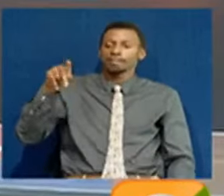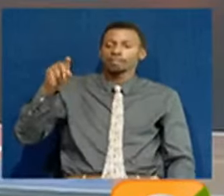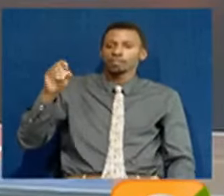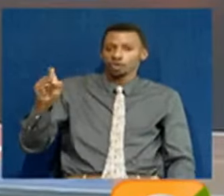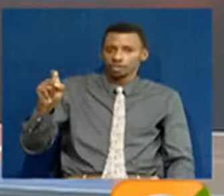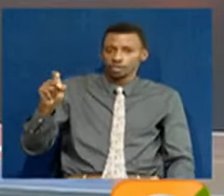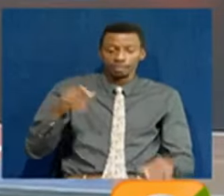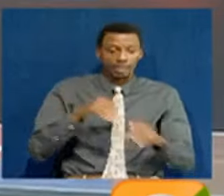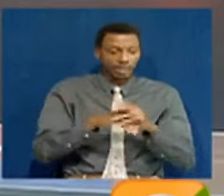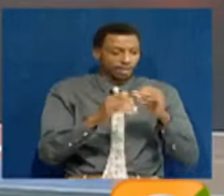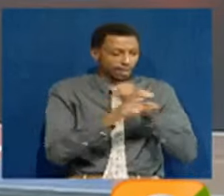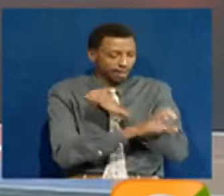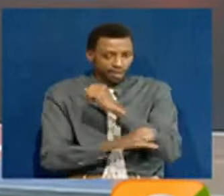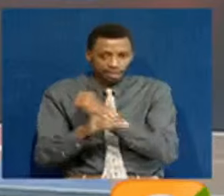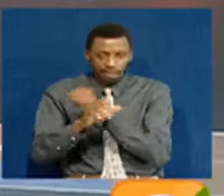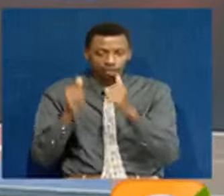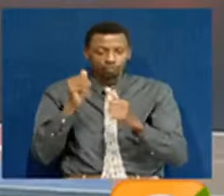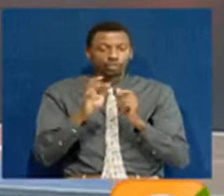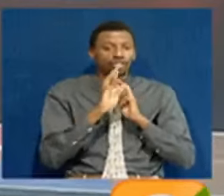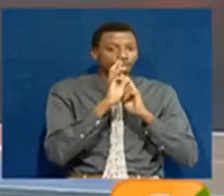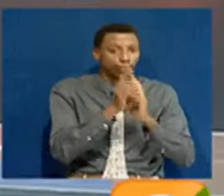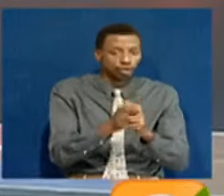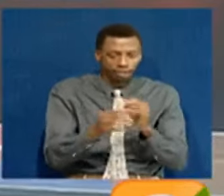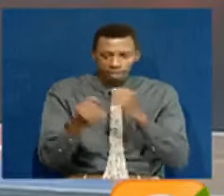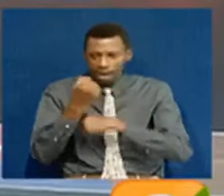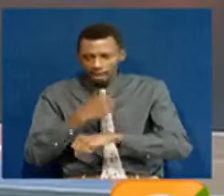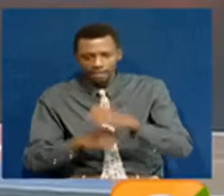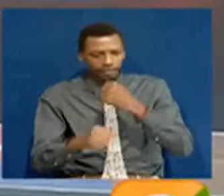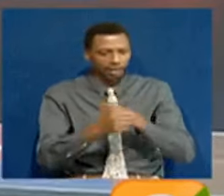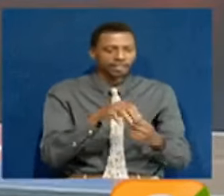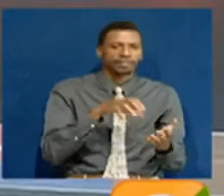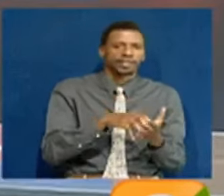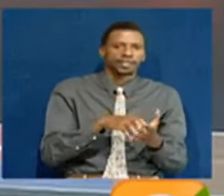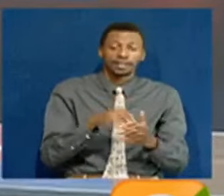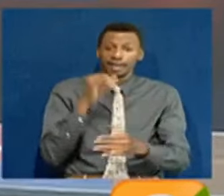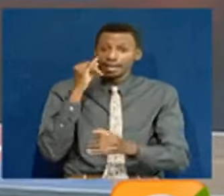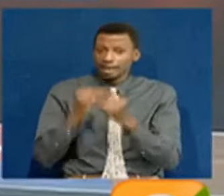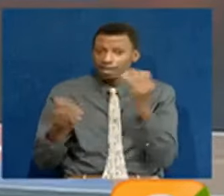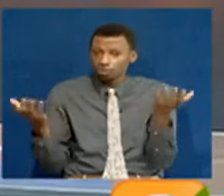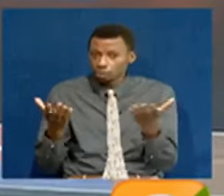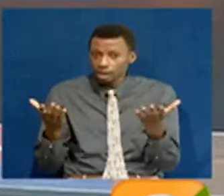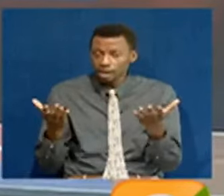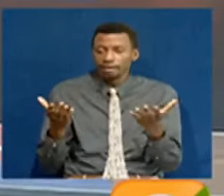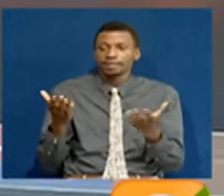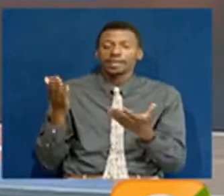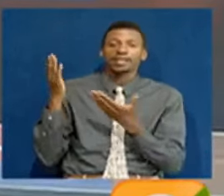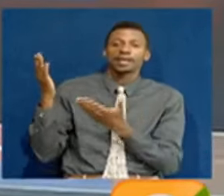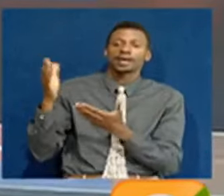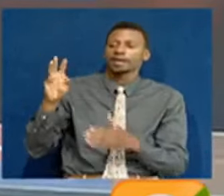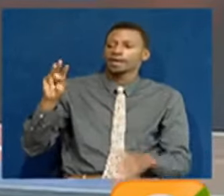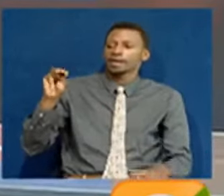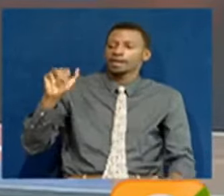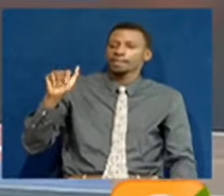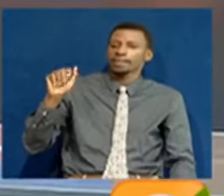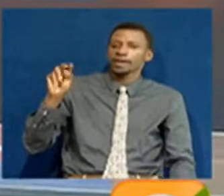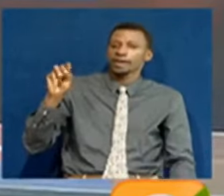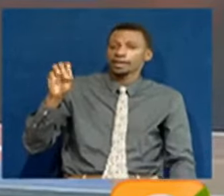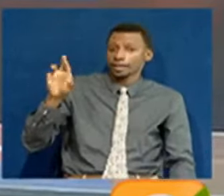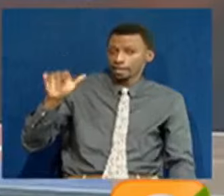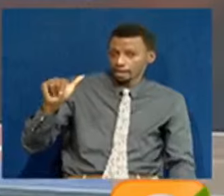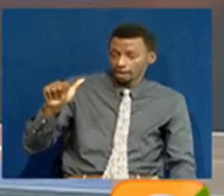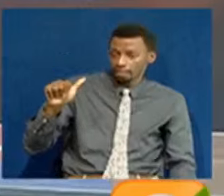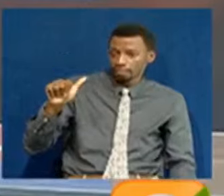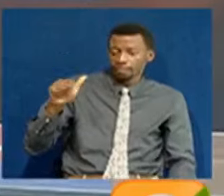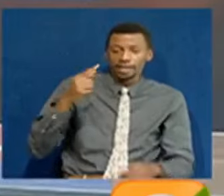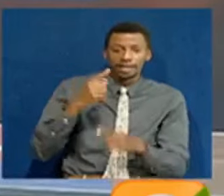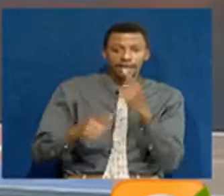active cases. The last case of smallpox was reported in Mandera in 1977, something that has raised